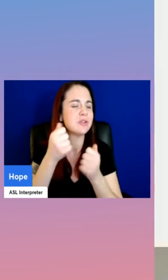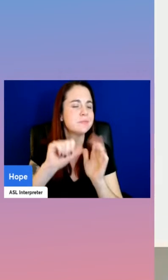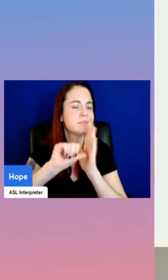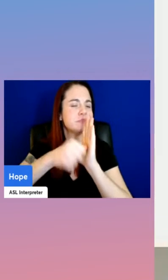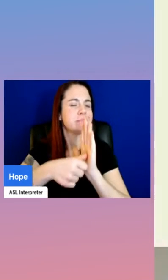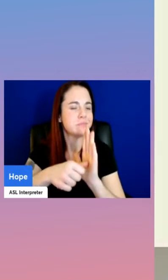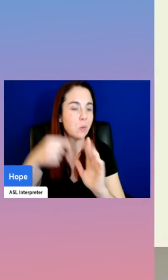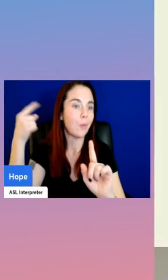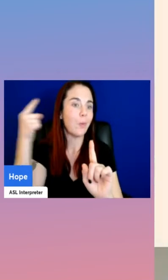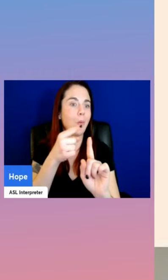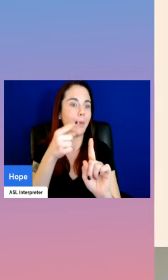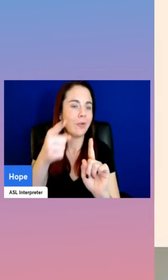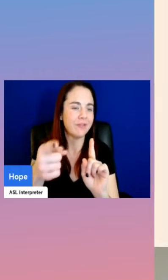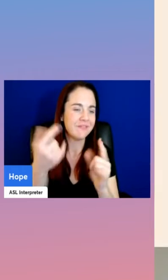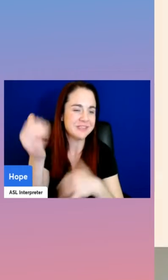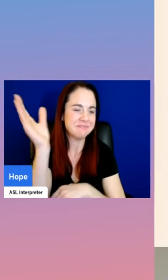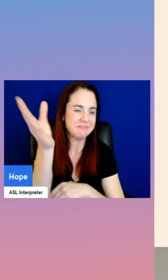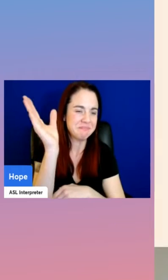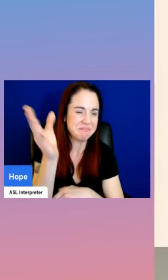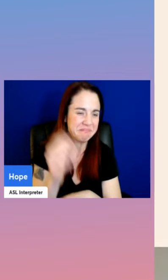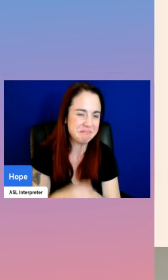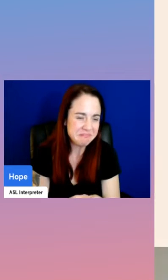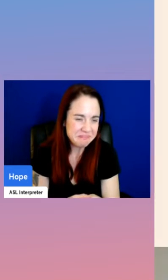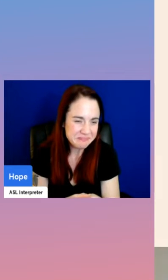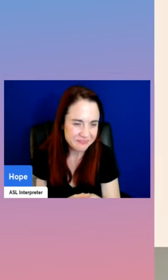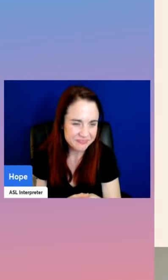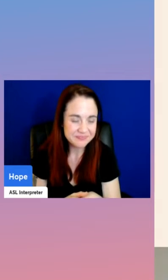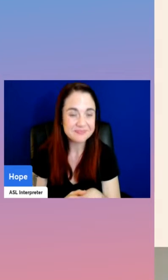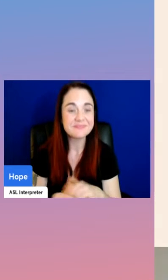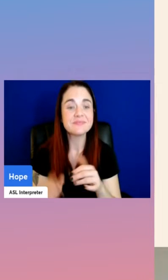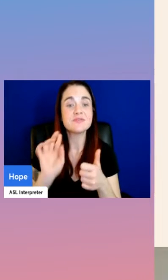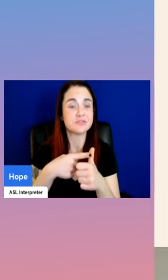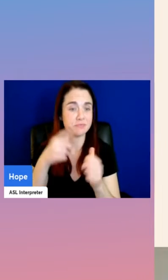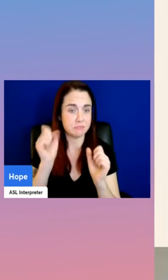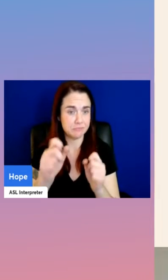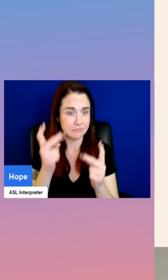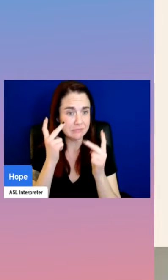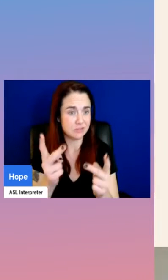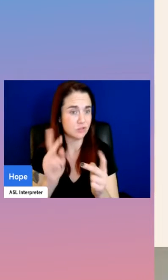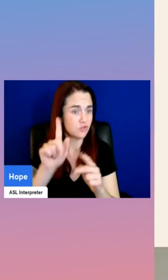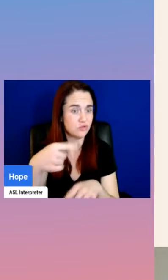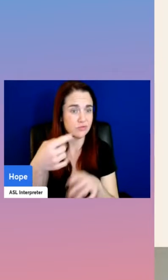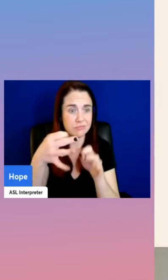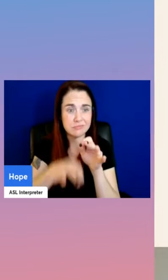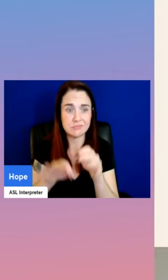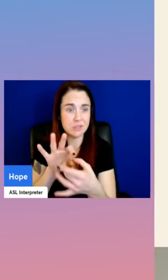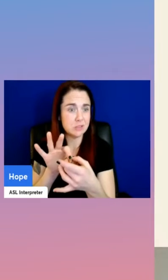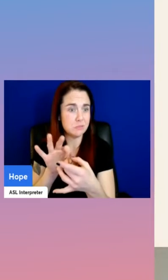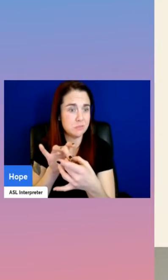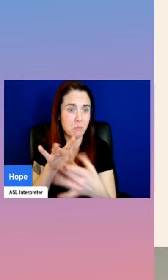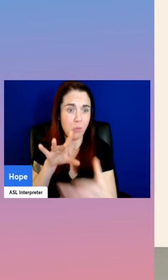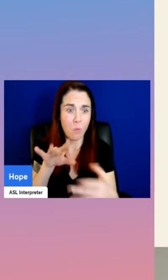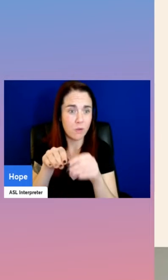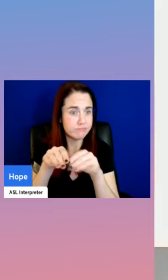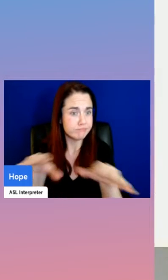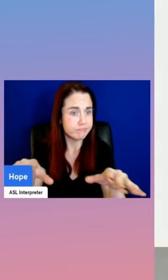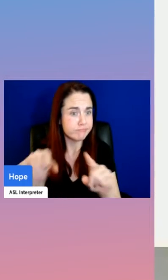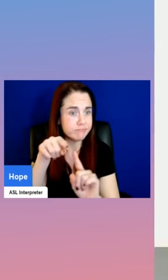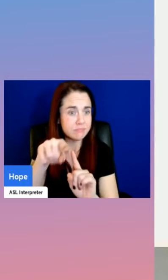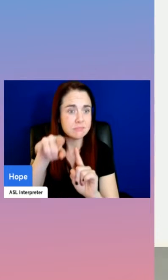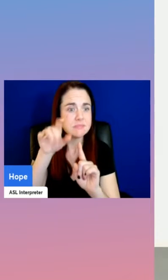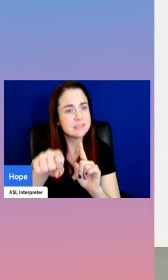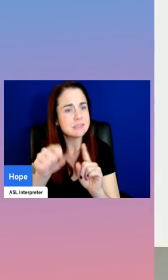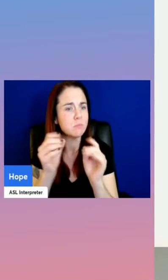So firstly, we can see that just from making simple deployments, we can make green